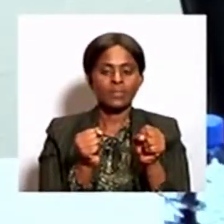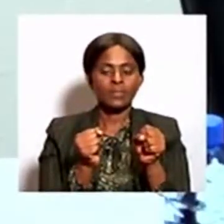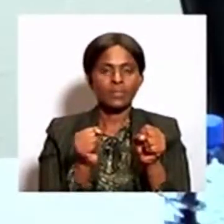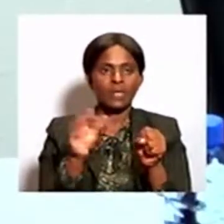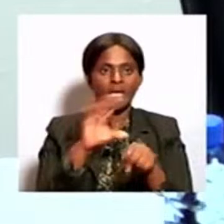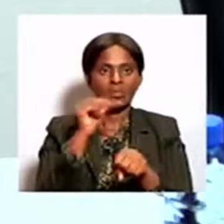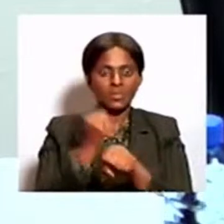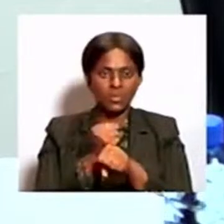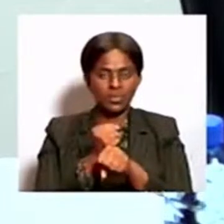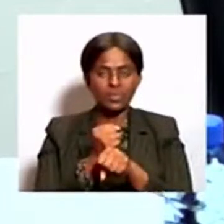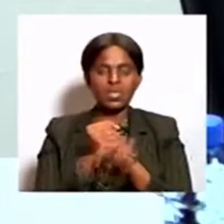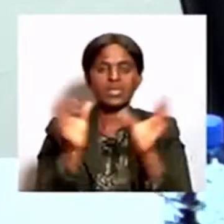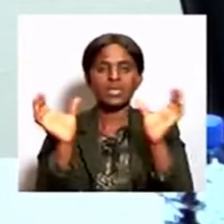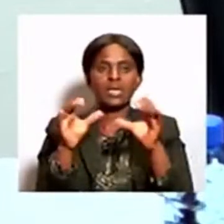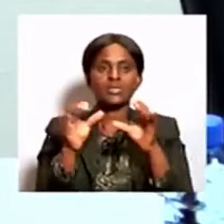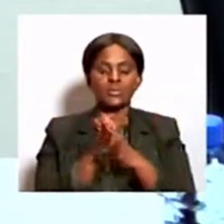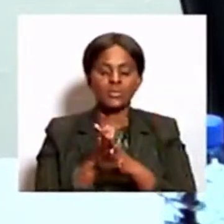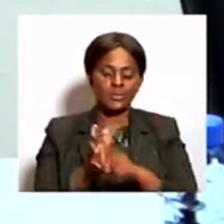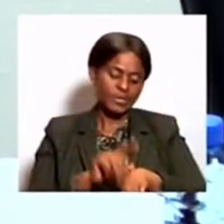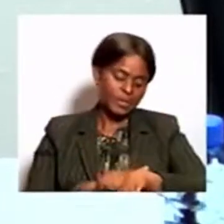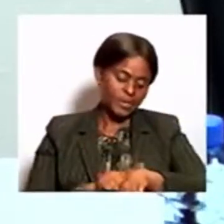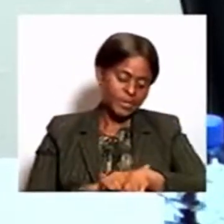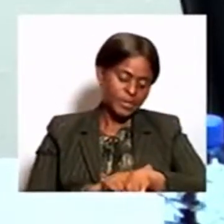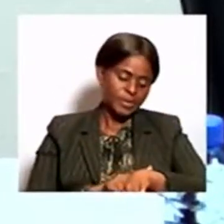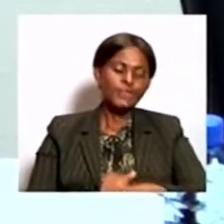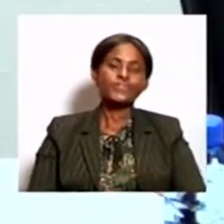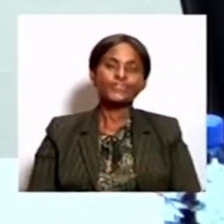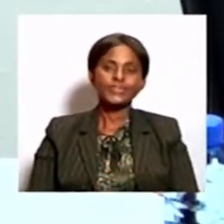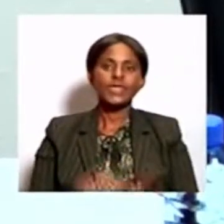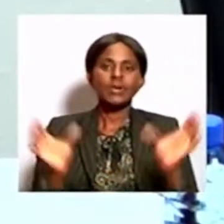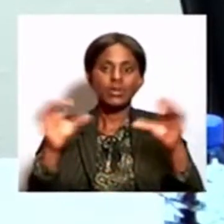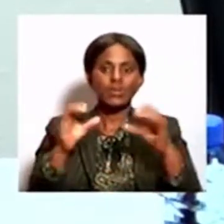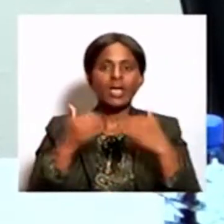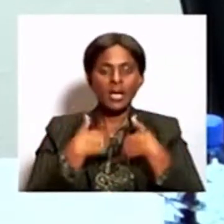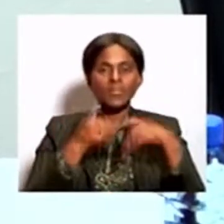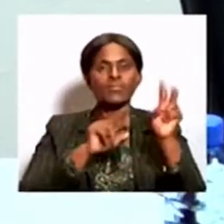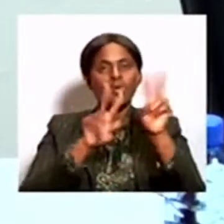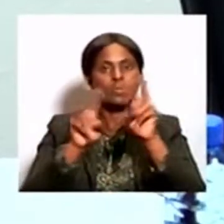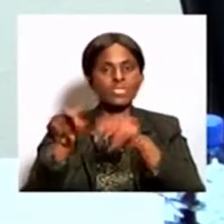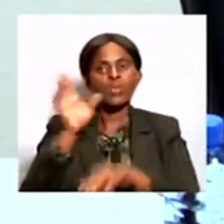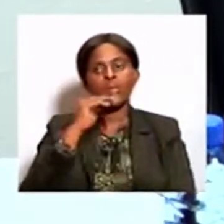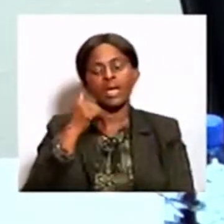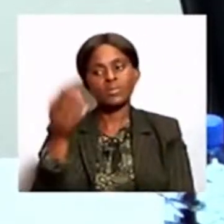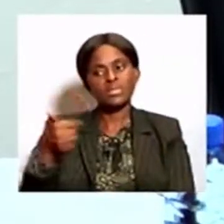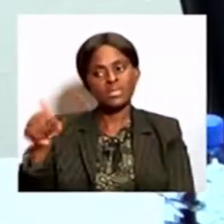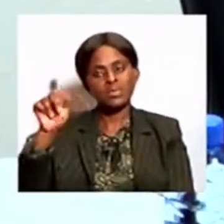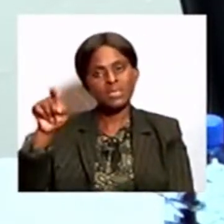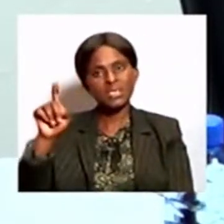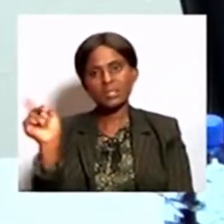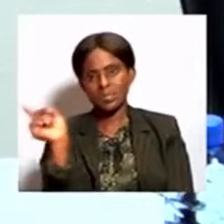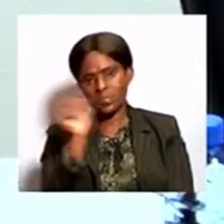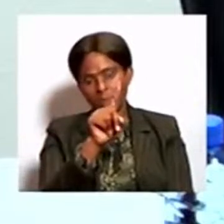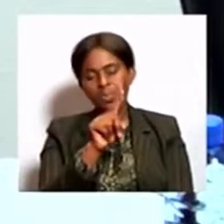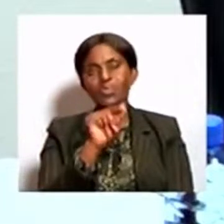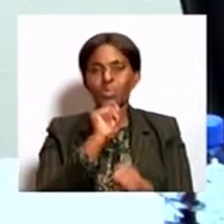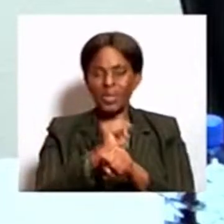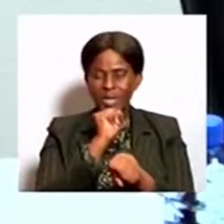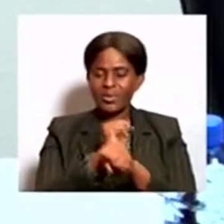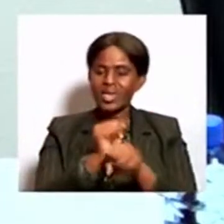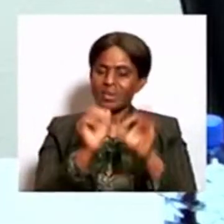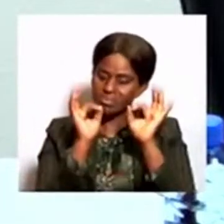Ichongwe Council, as the committee has observed, you need to go and put your house in